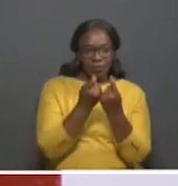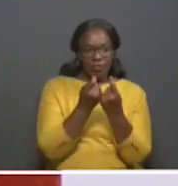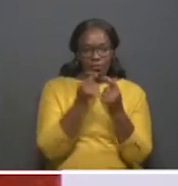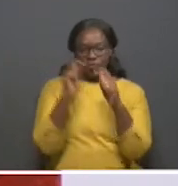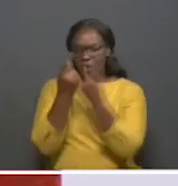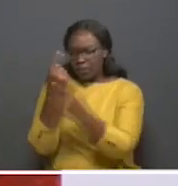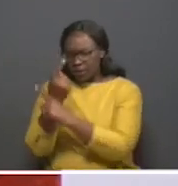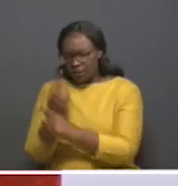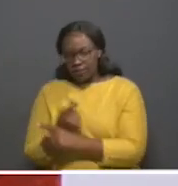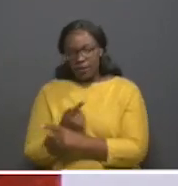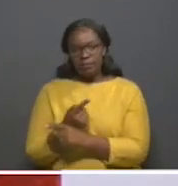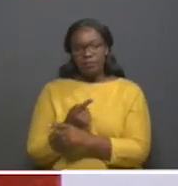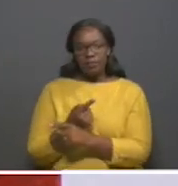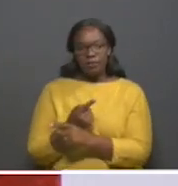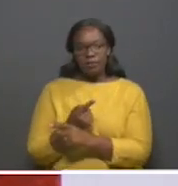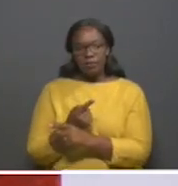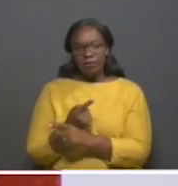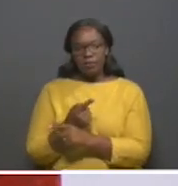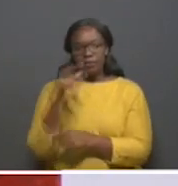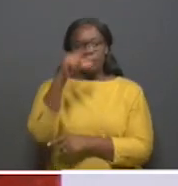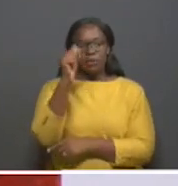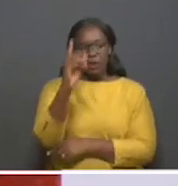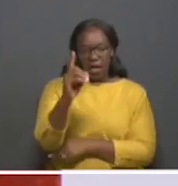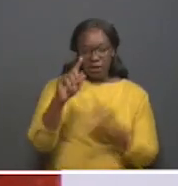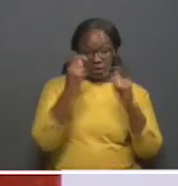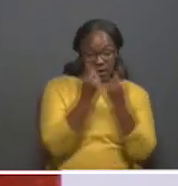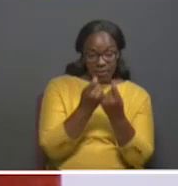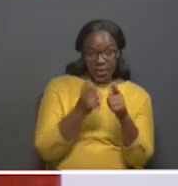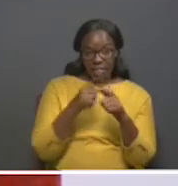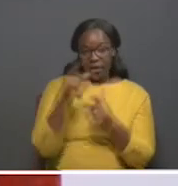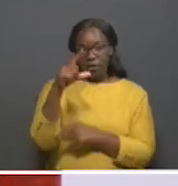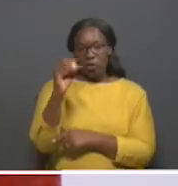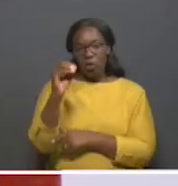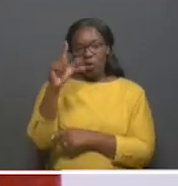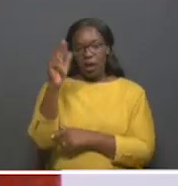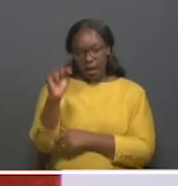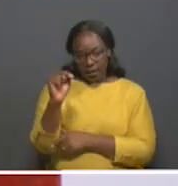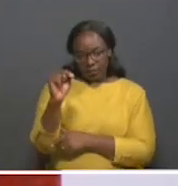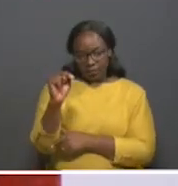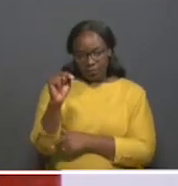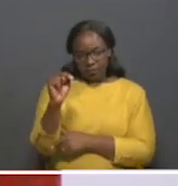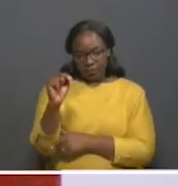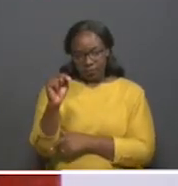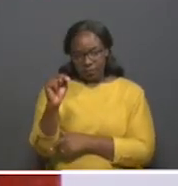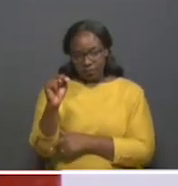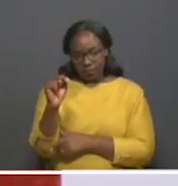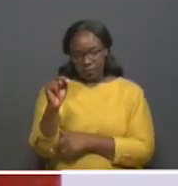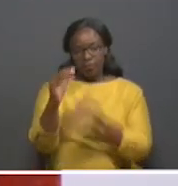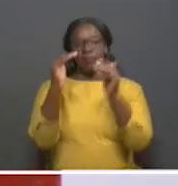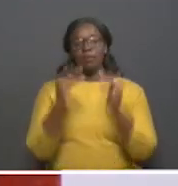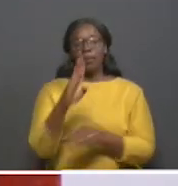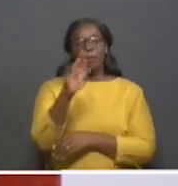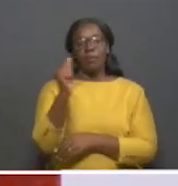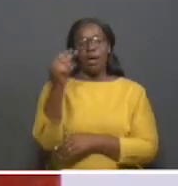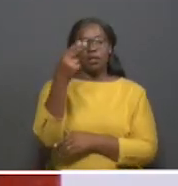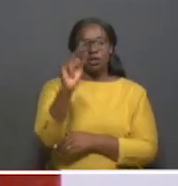Ramoth in Gilead from the tribe of Gad, and Golan, the third one, in Bashan from the tribe of